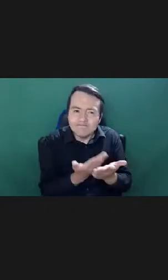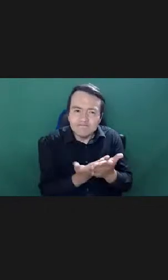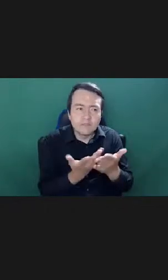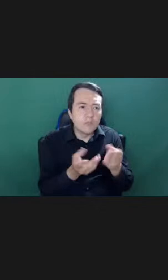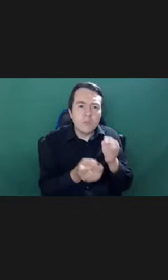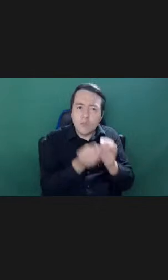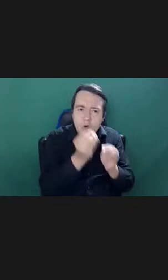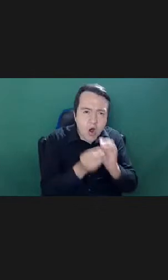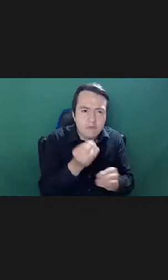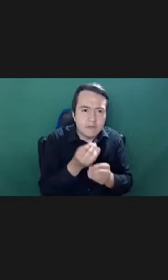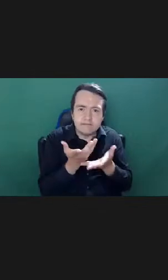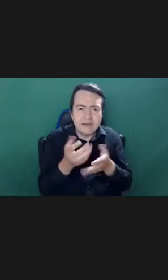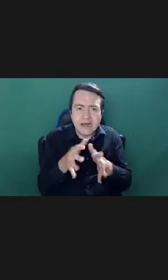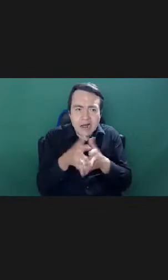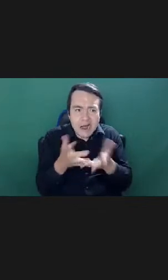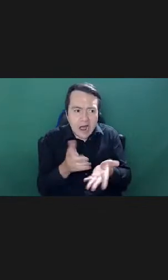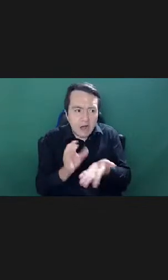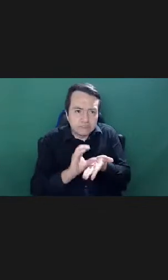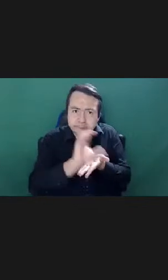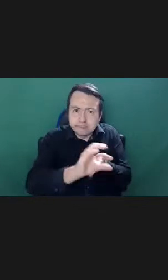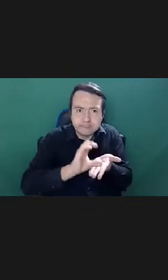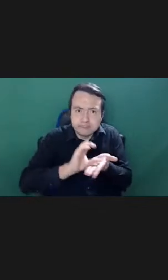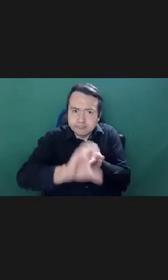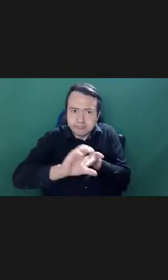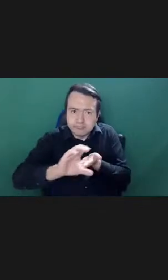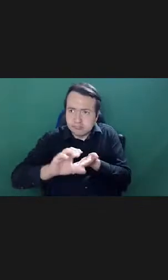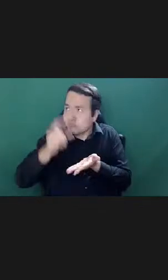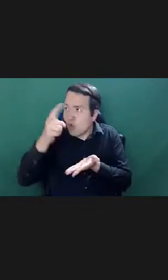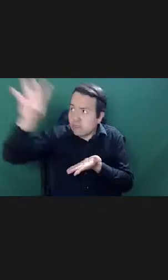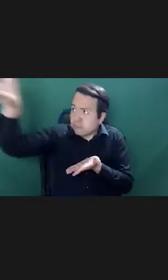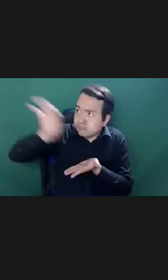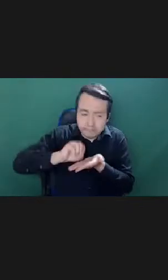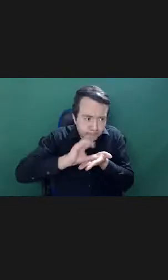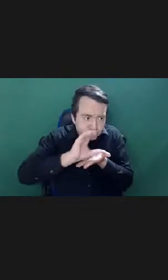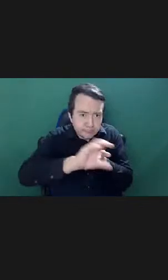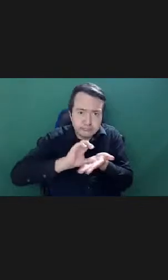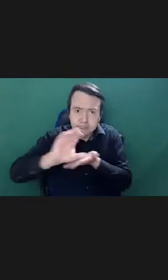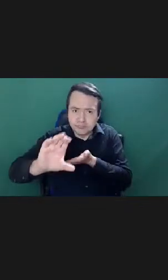But basically the message here is that the